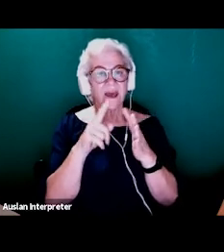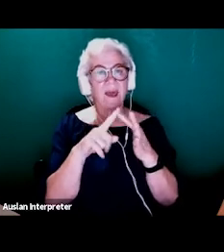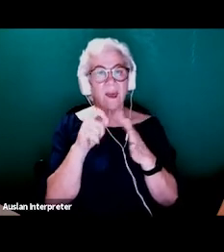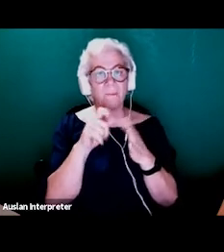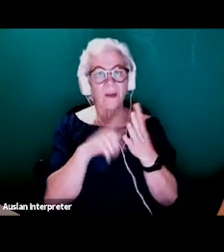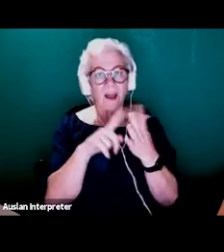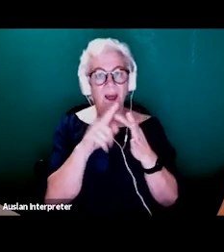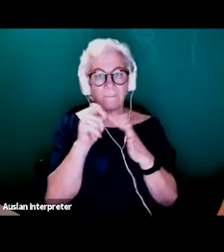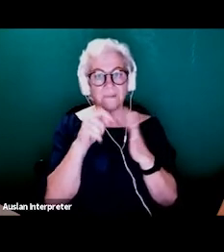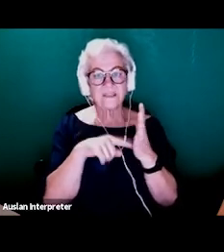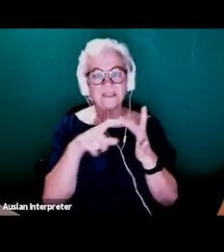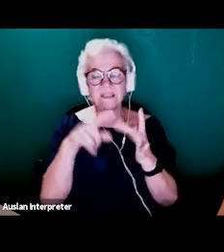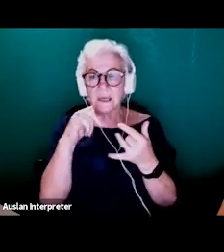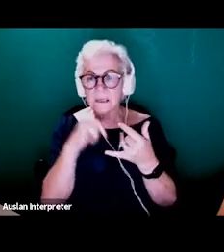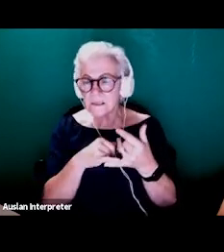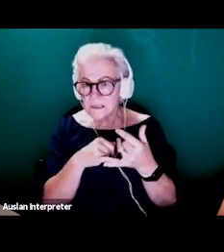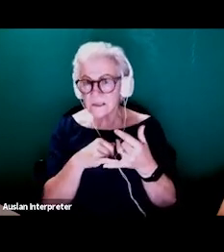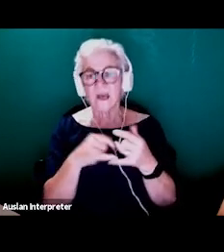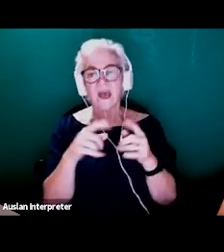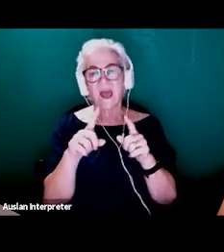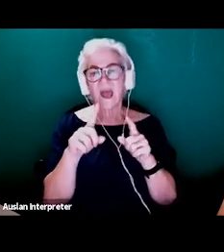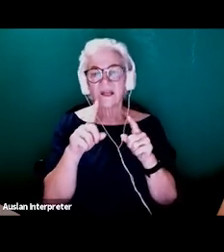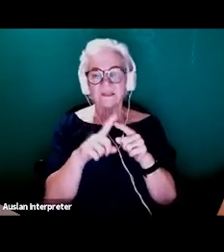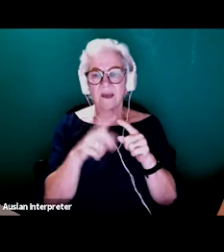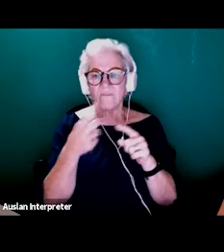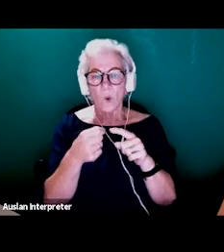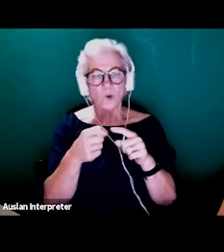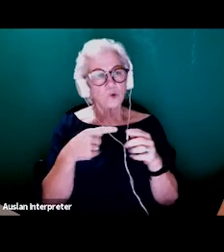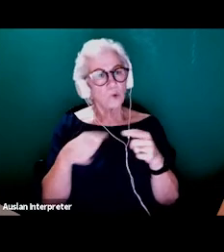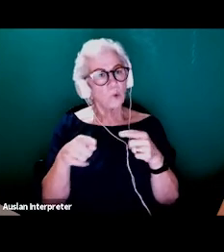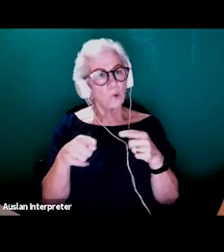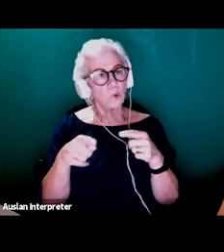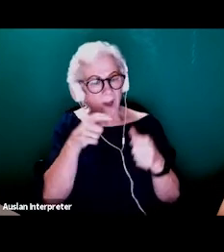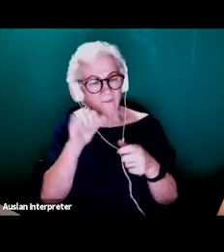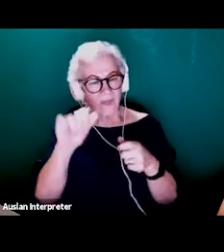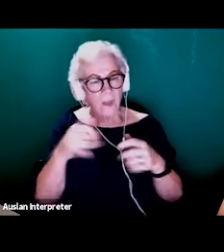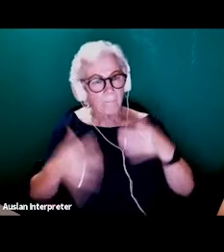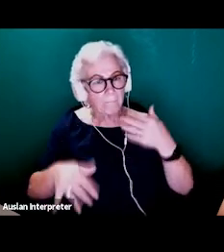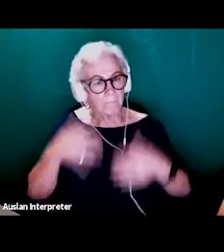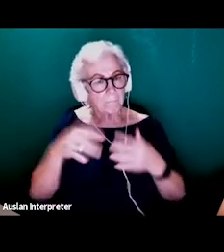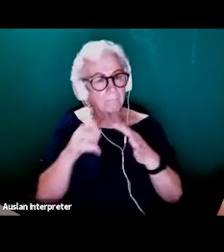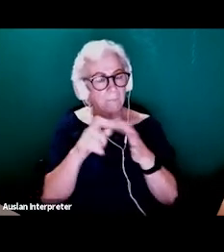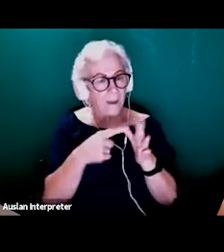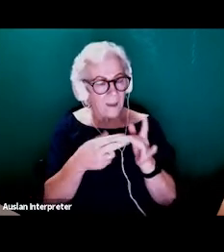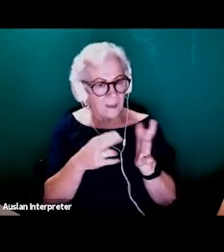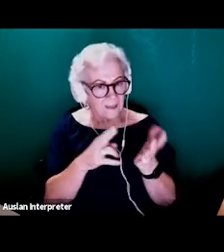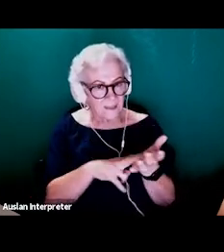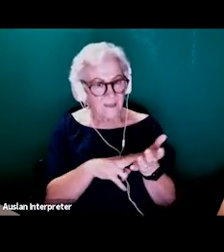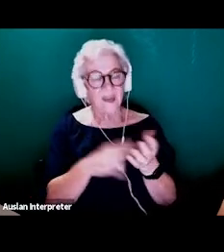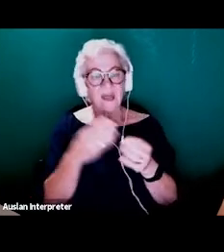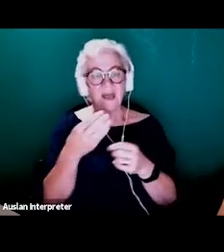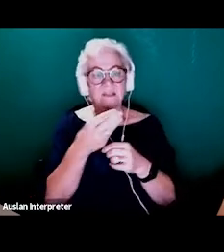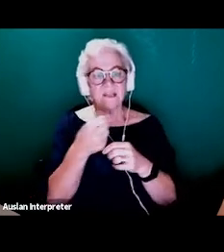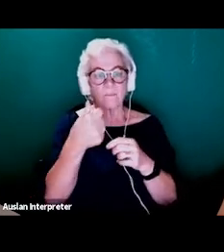indicated to manage conditions such as neuropathic pain. And 4% of the cohort used sedative